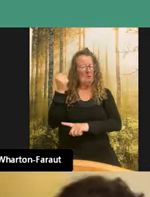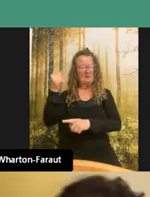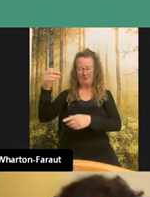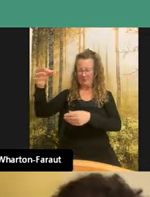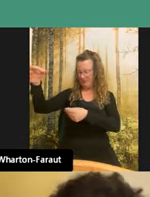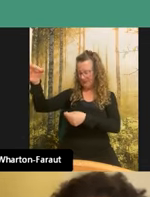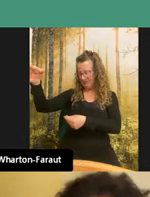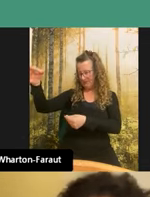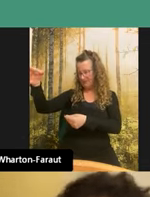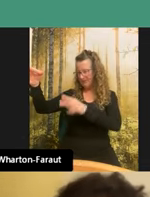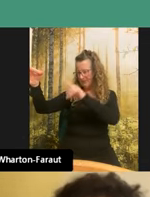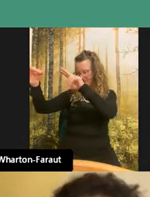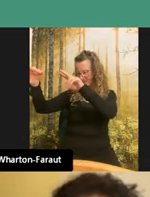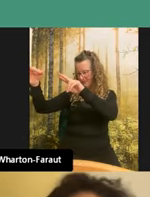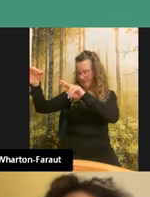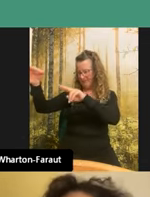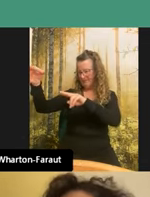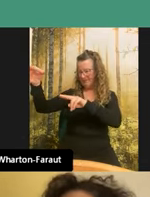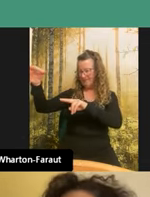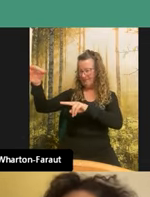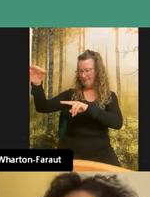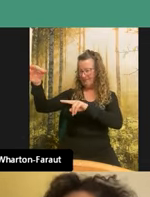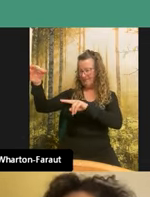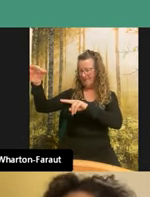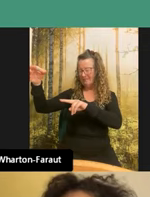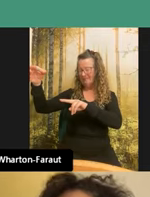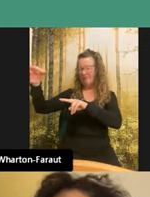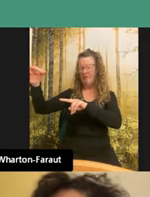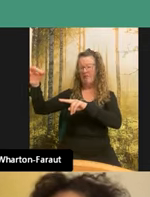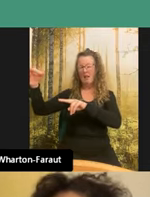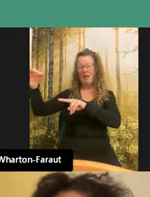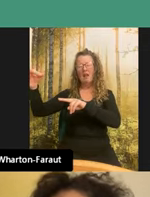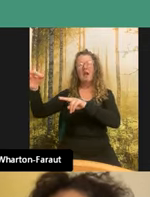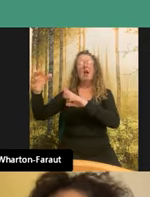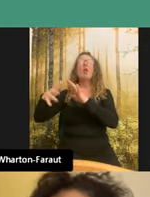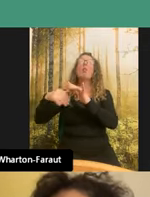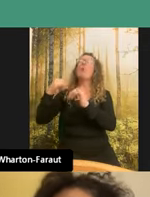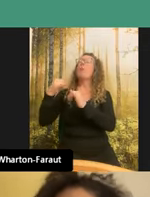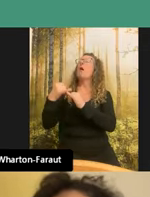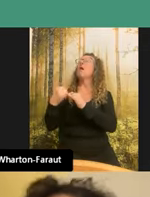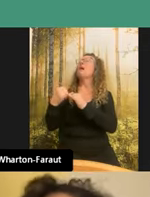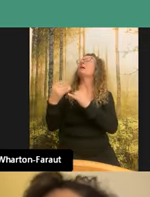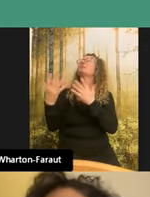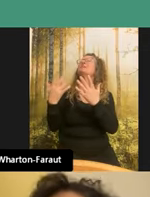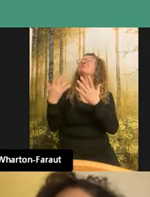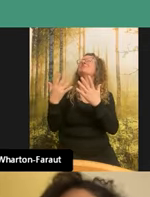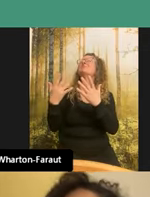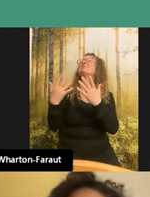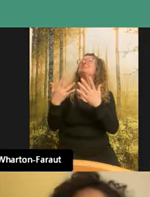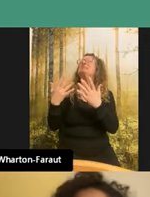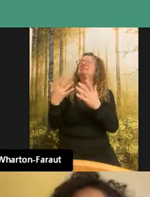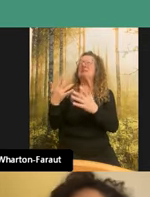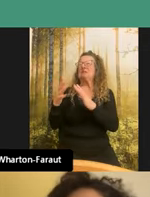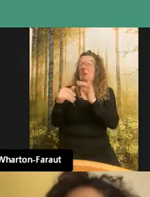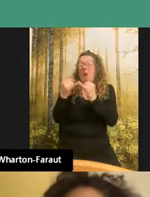that there's that really the spaces of there was this, I would like to say, cowardly fighting in